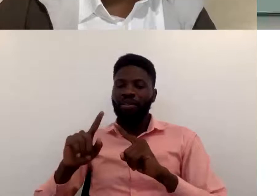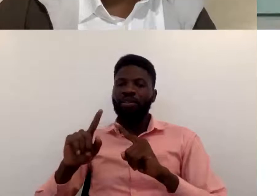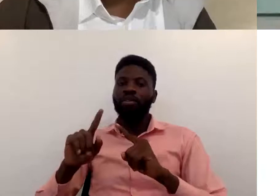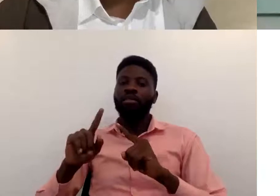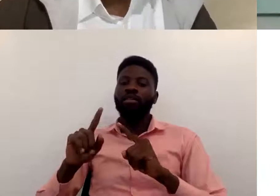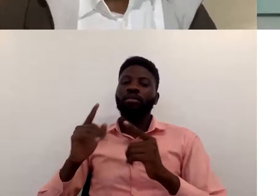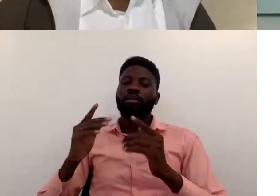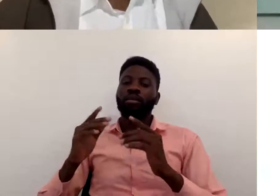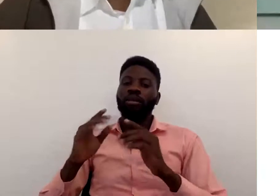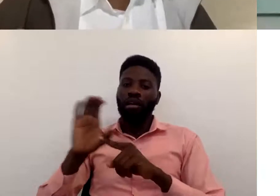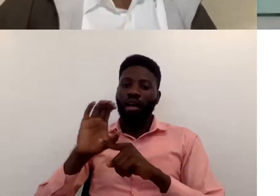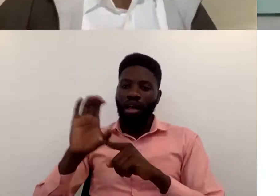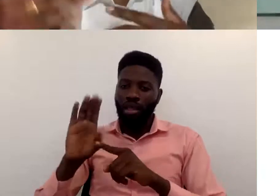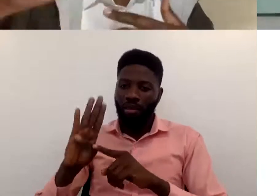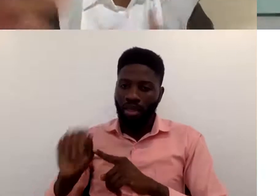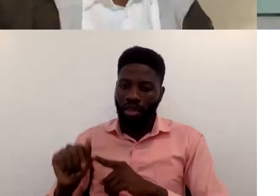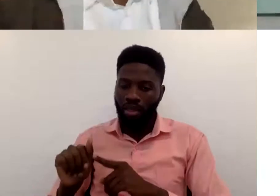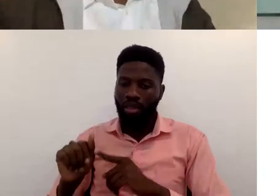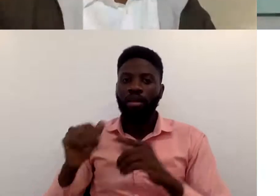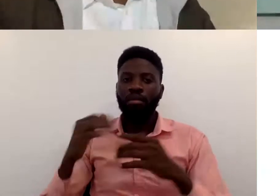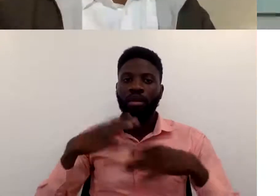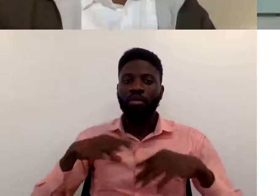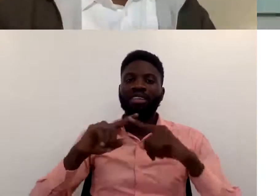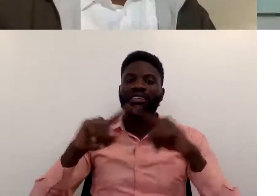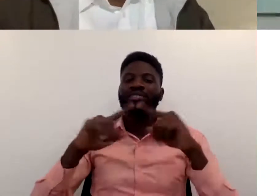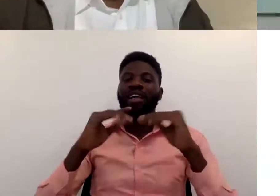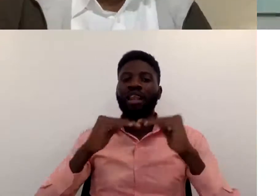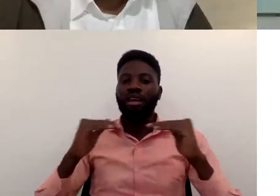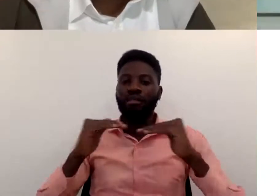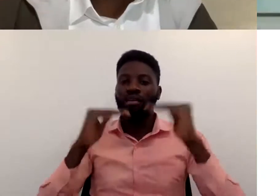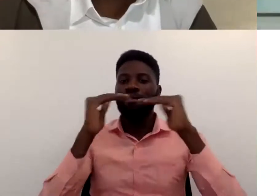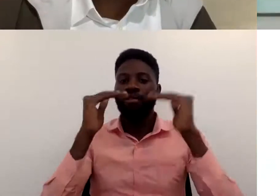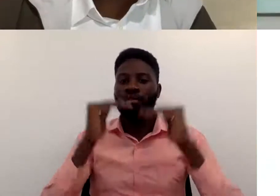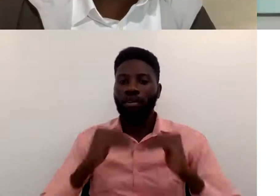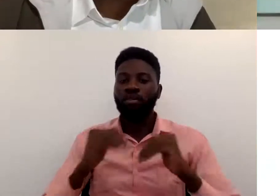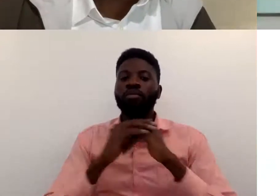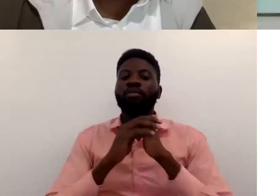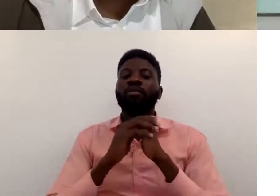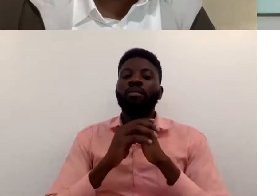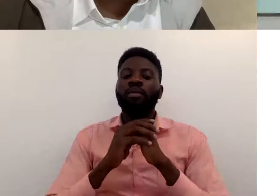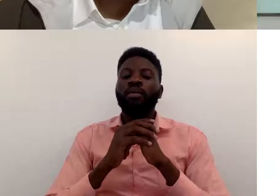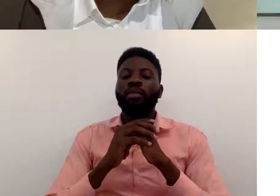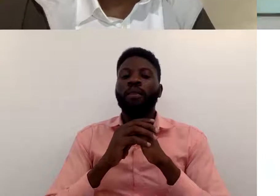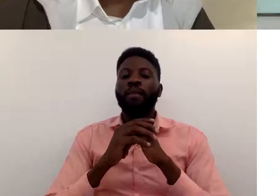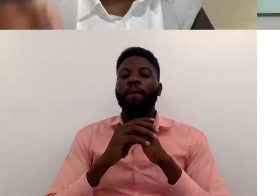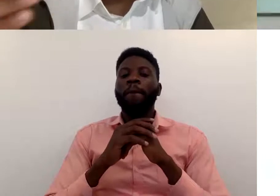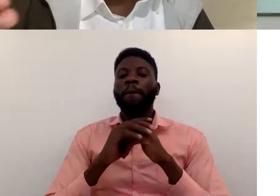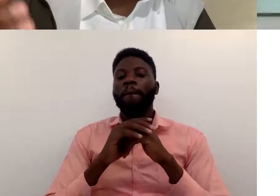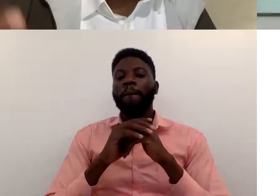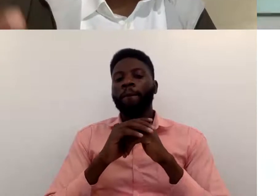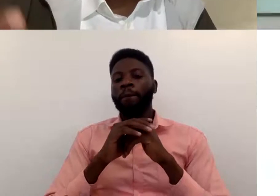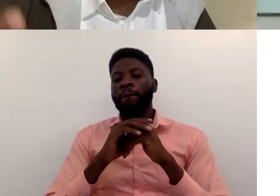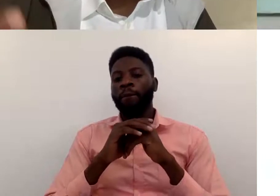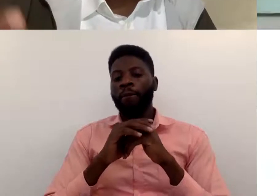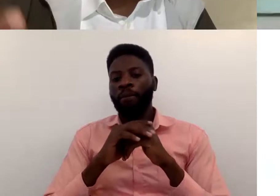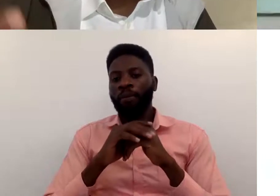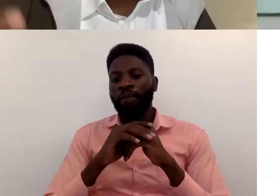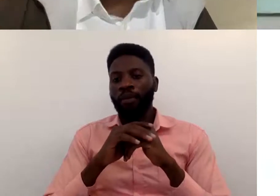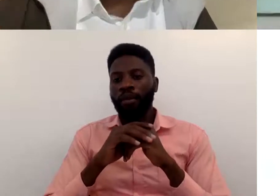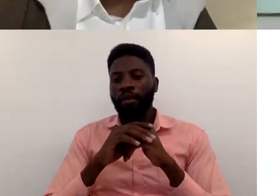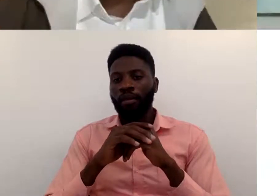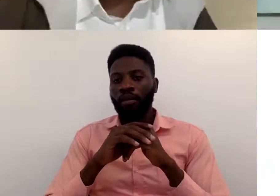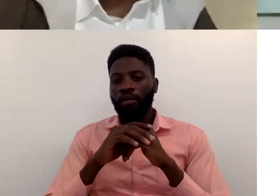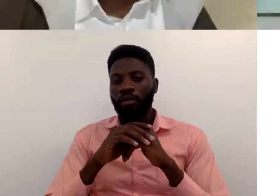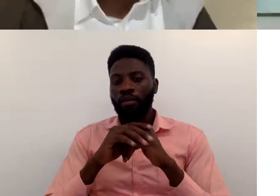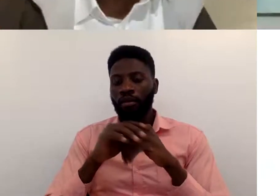different careers, people at different levels in their career aspirations and really